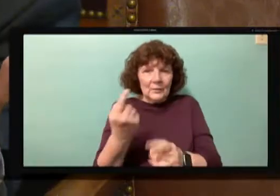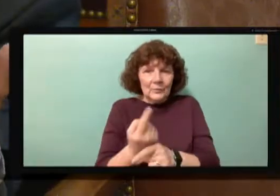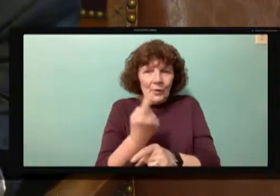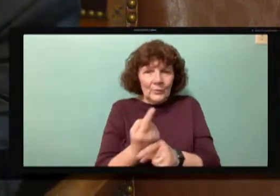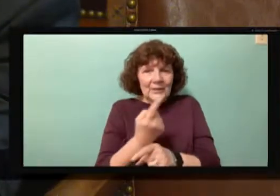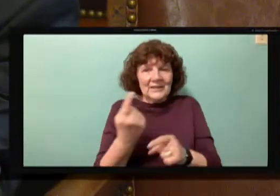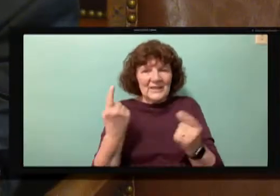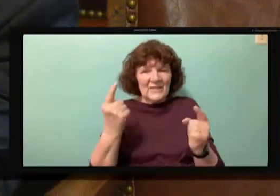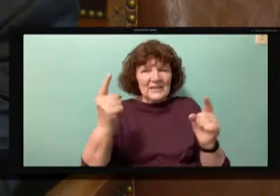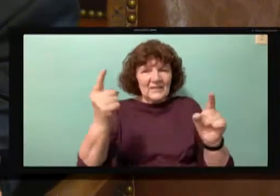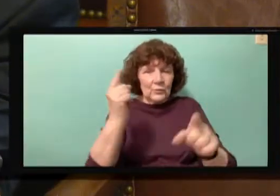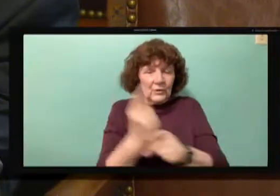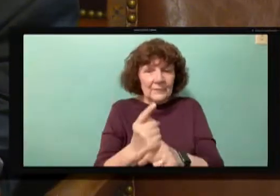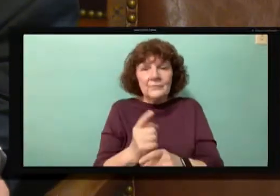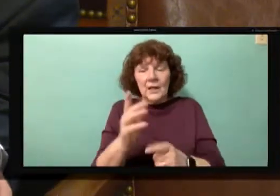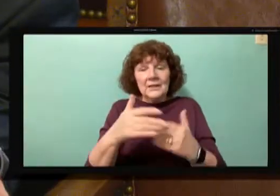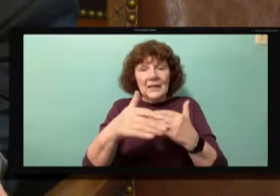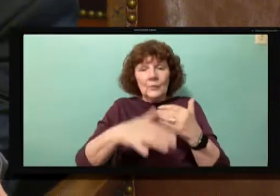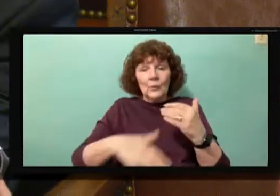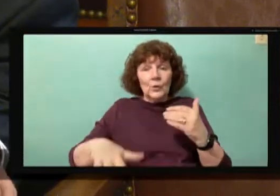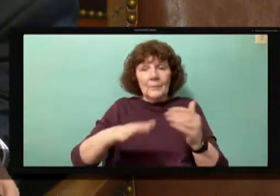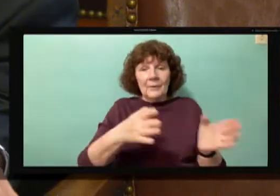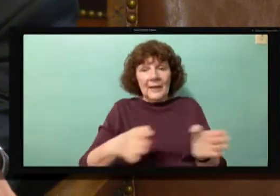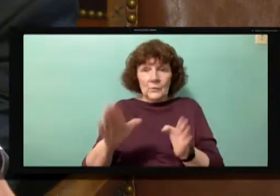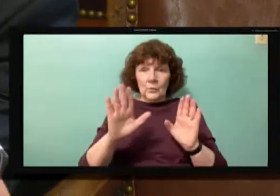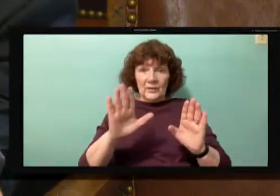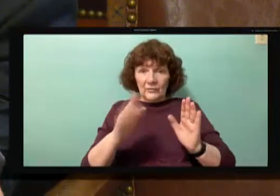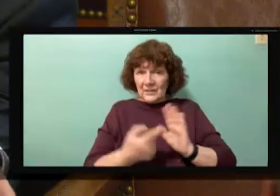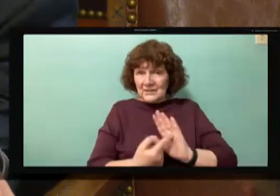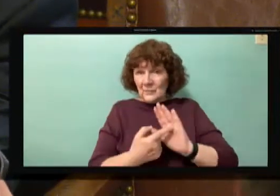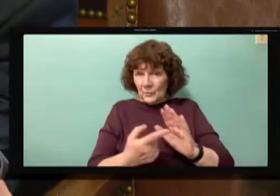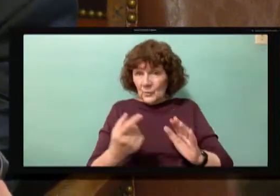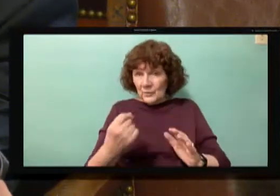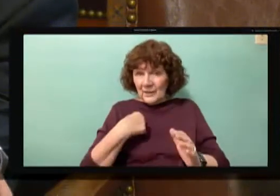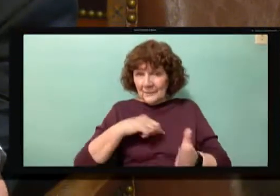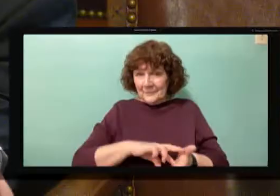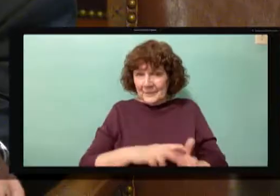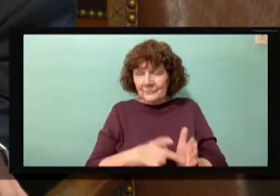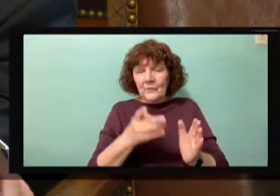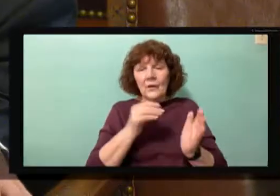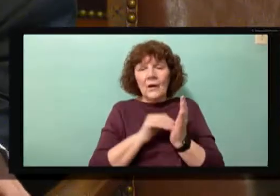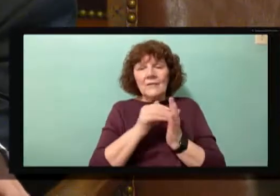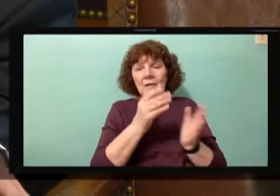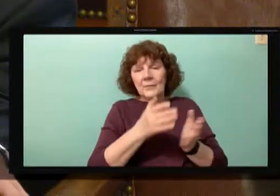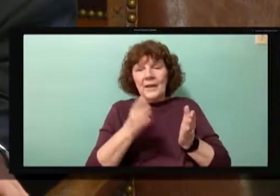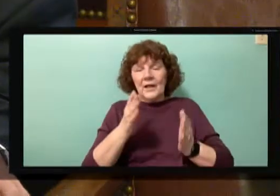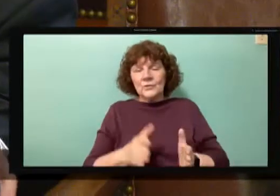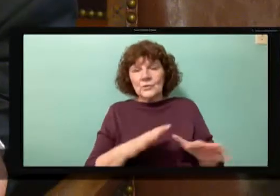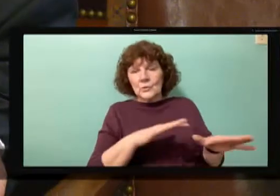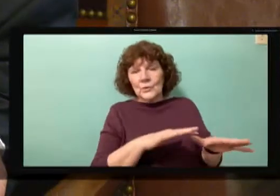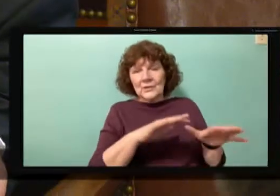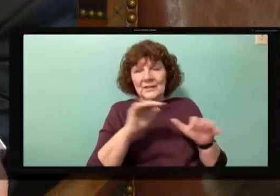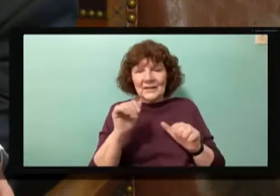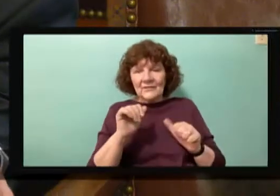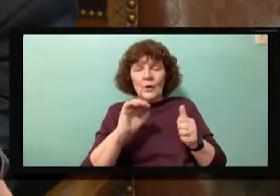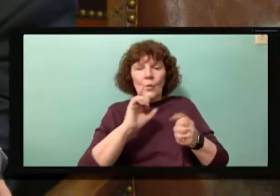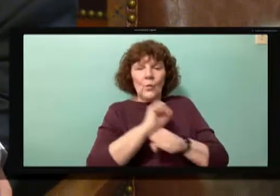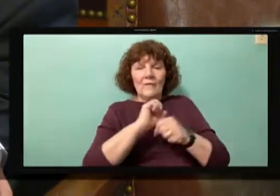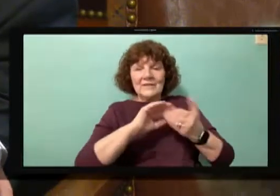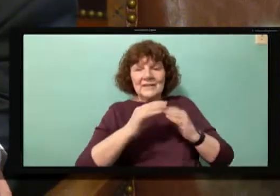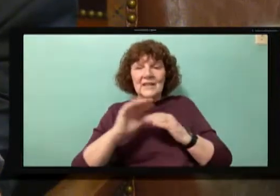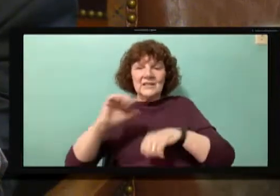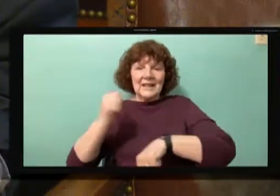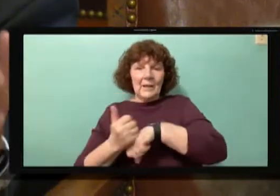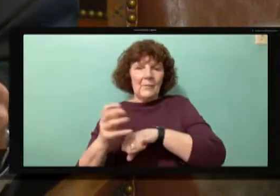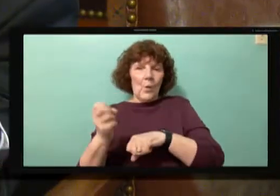is actually a great example of this. You know, often planners will leave the city and start their own consulting firms. What is